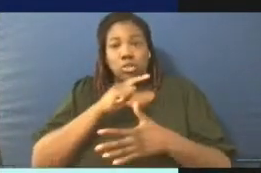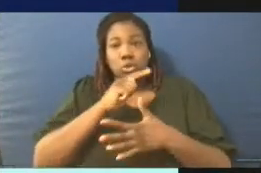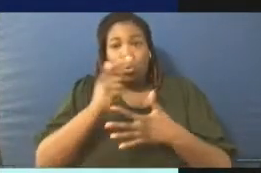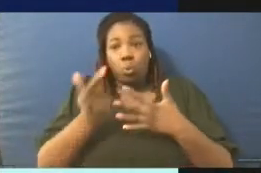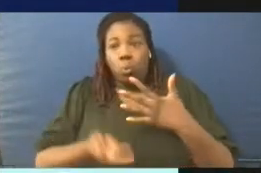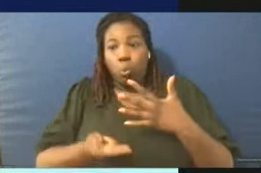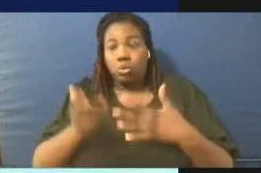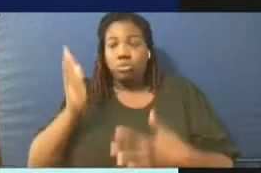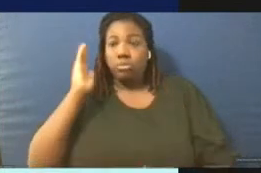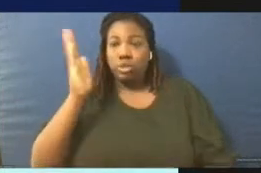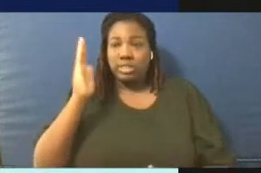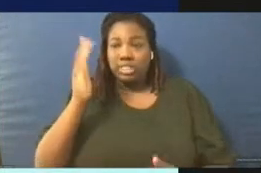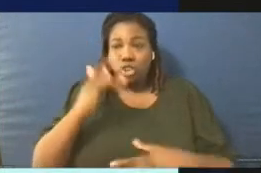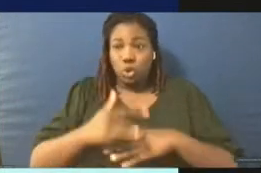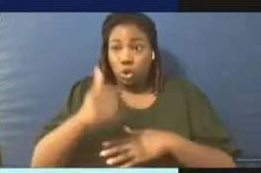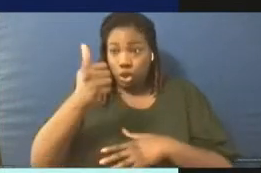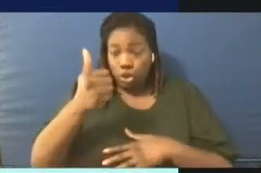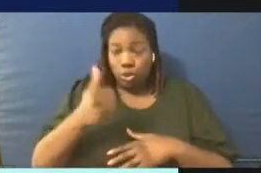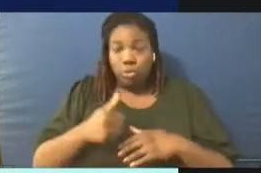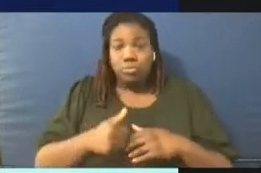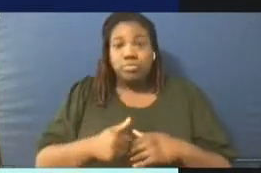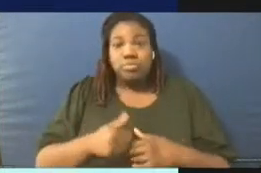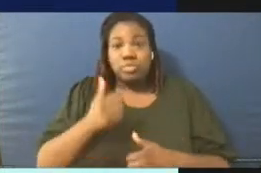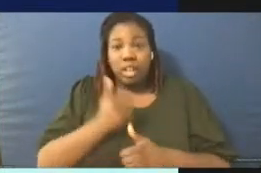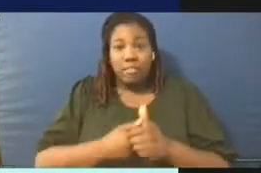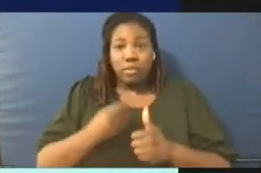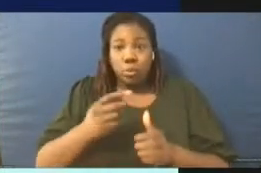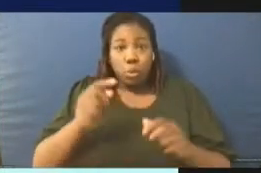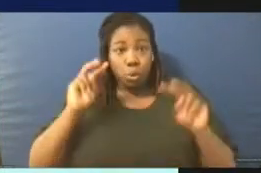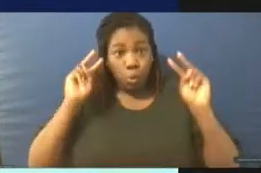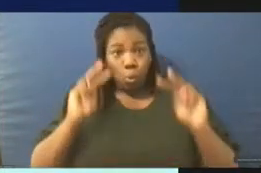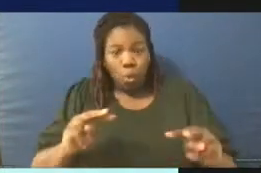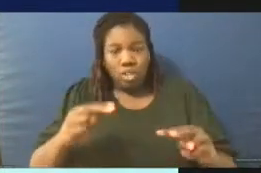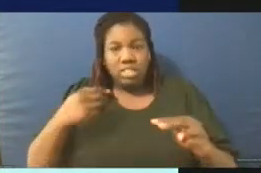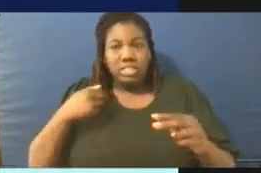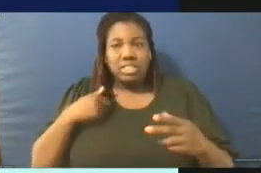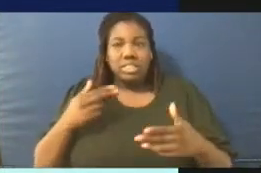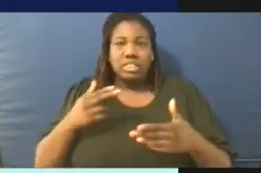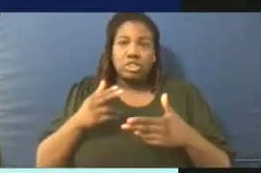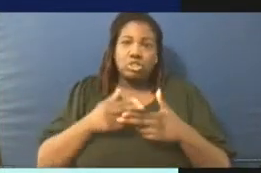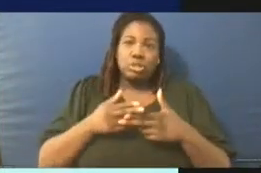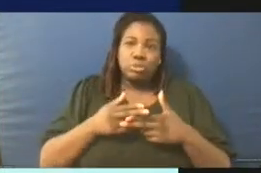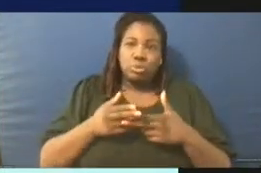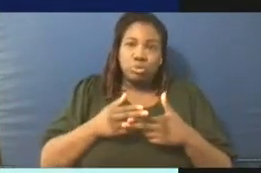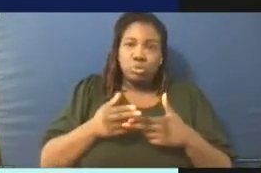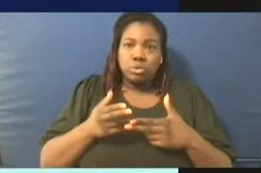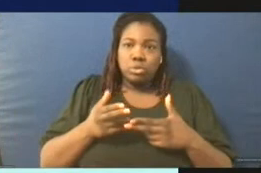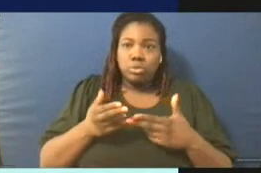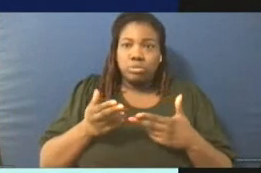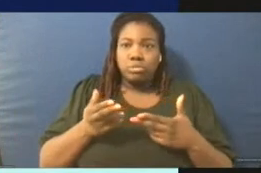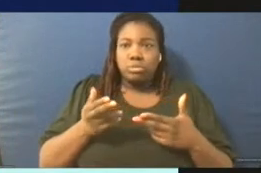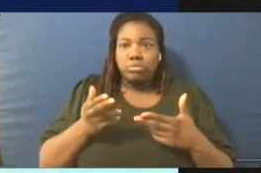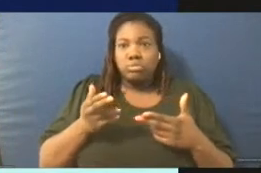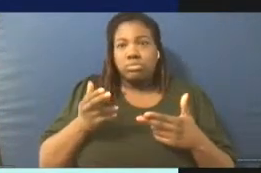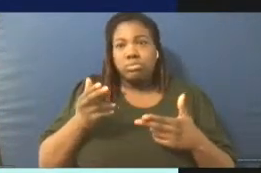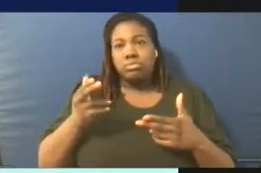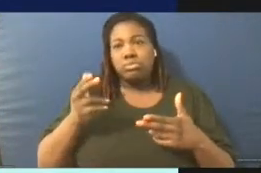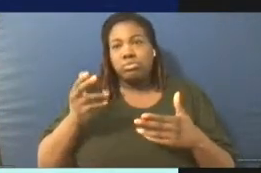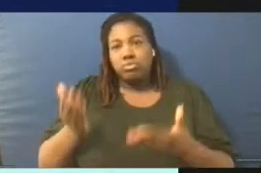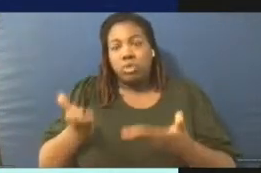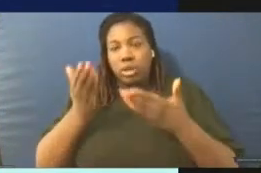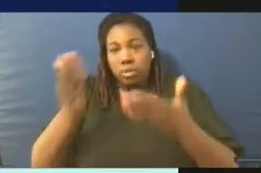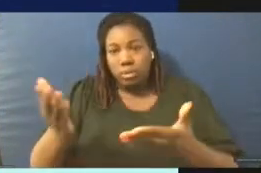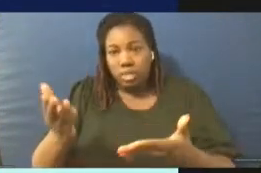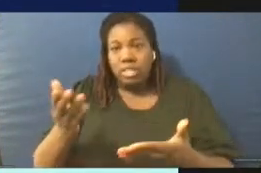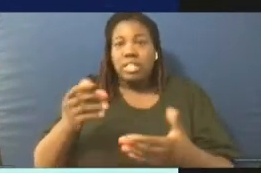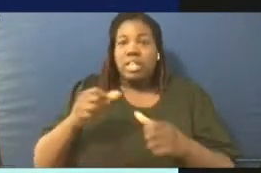presented earlier. For everyone viewing, again, these are interim recommendations. The vote allows the subcommittees to continue to work